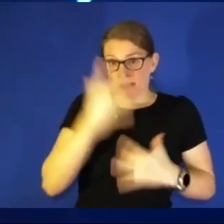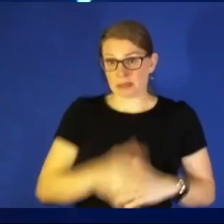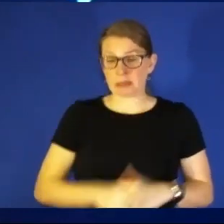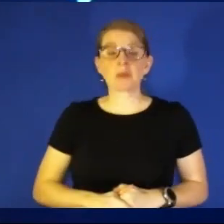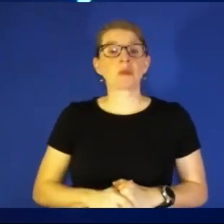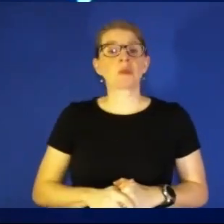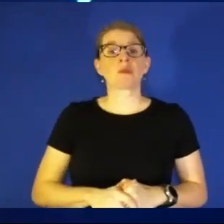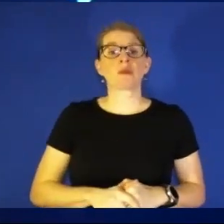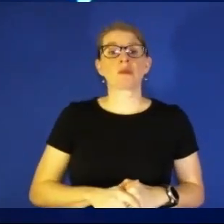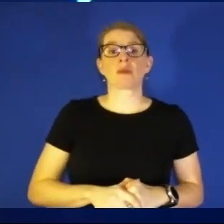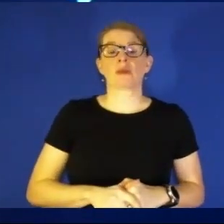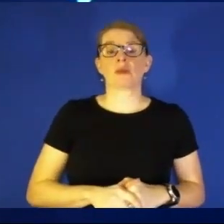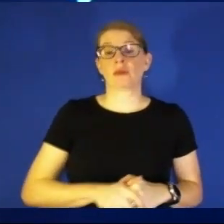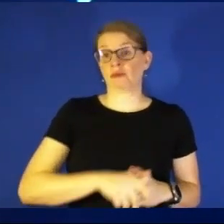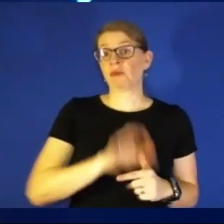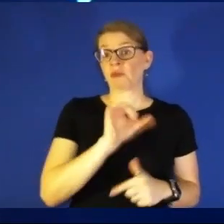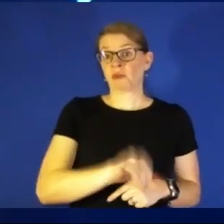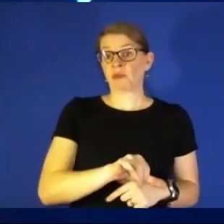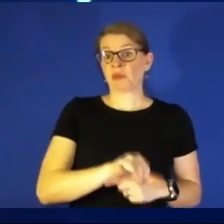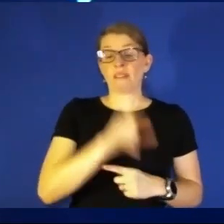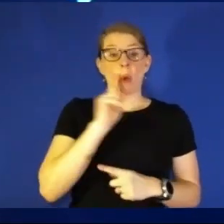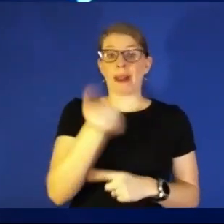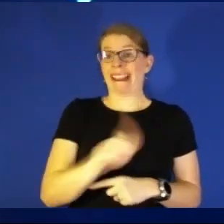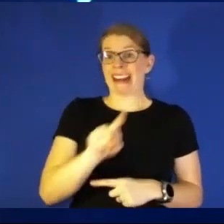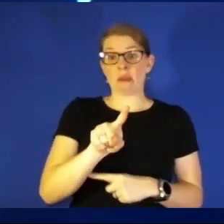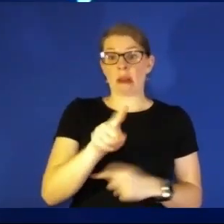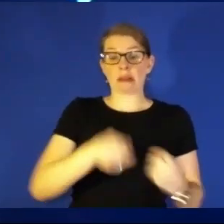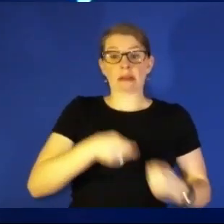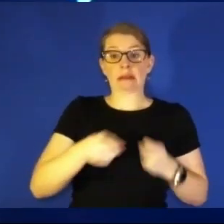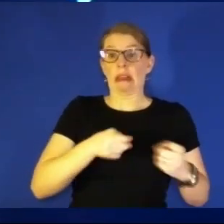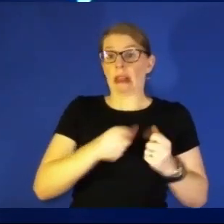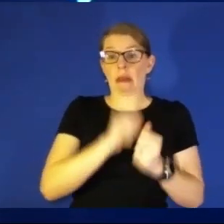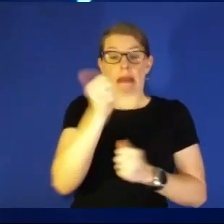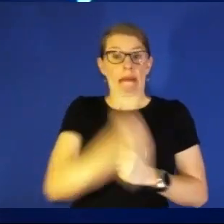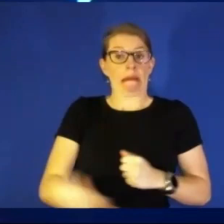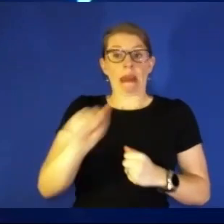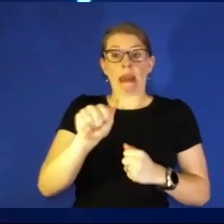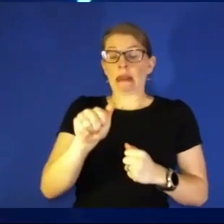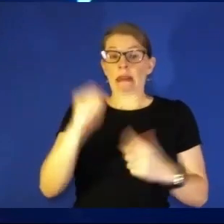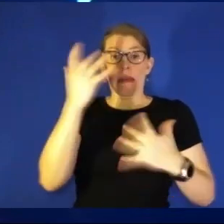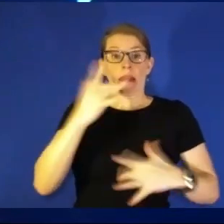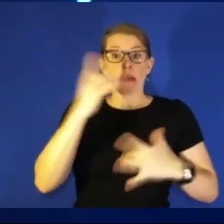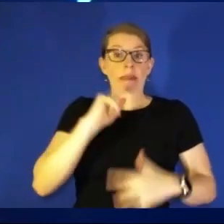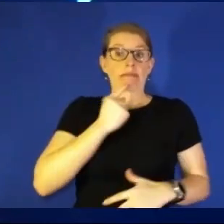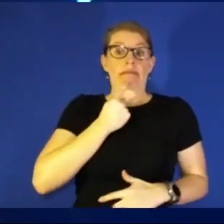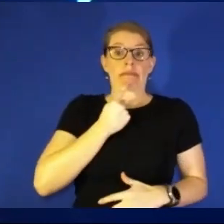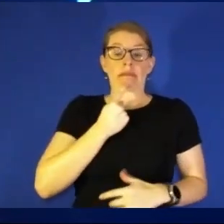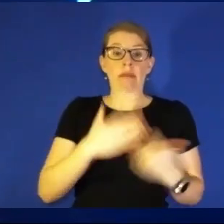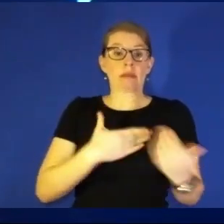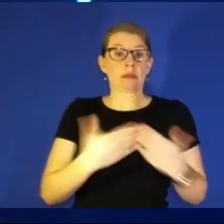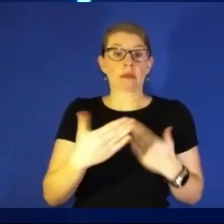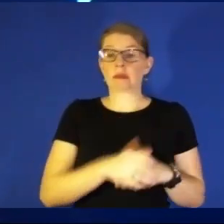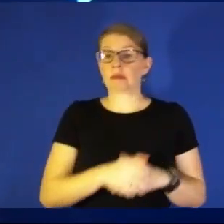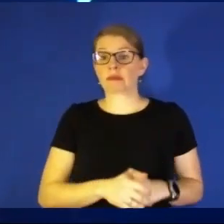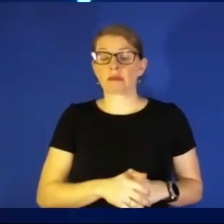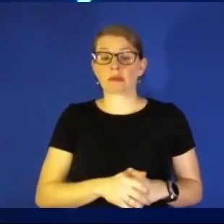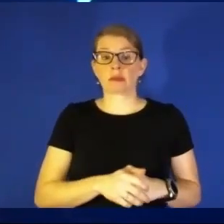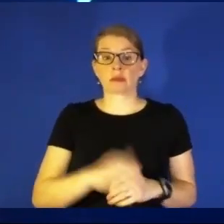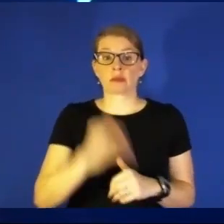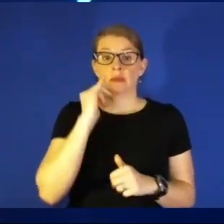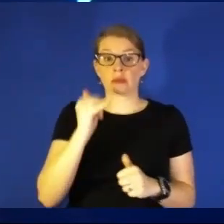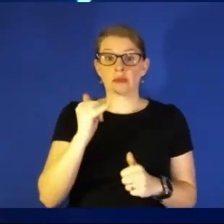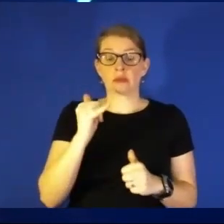that is for anyone who's dealing with serious illness, regardless of if they're pursuing curative